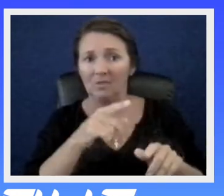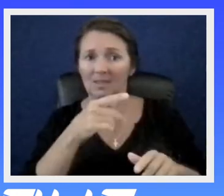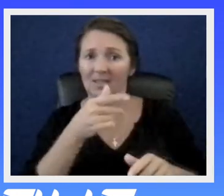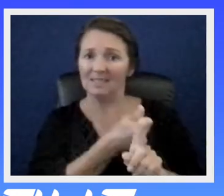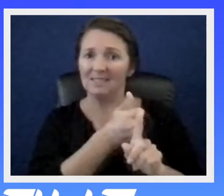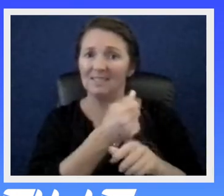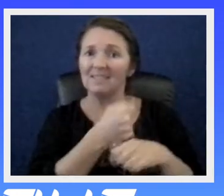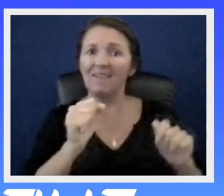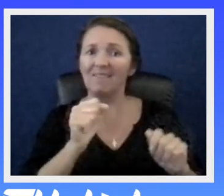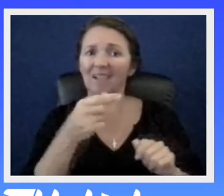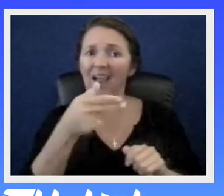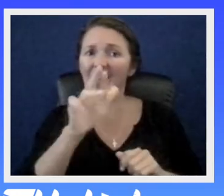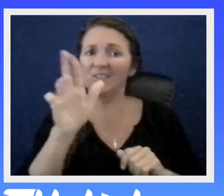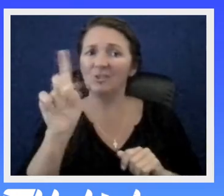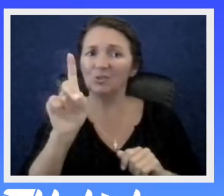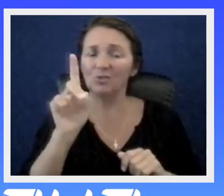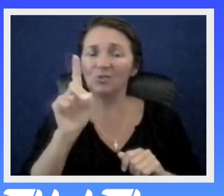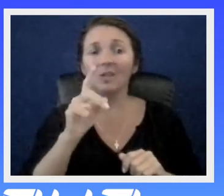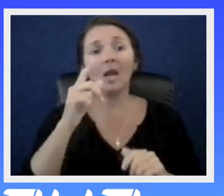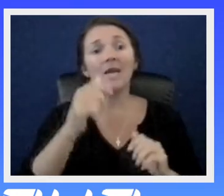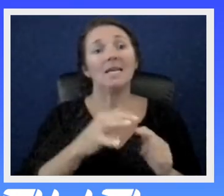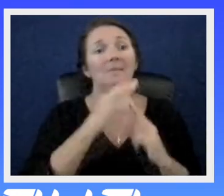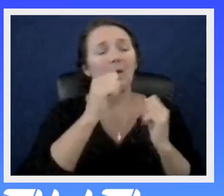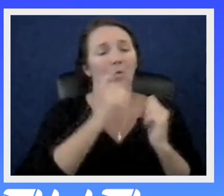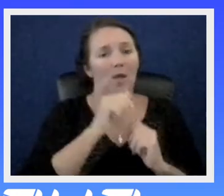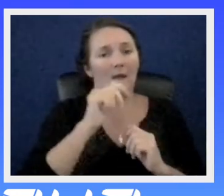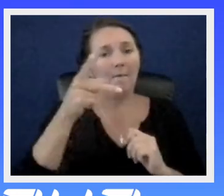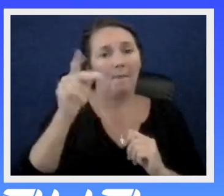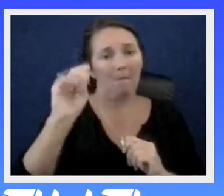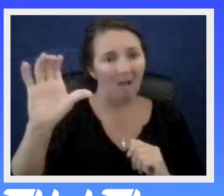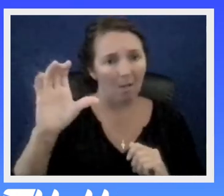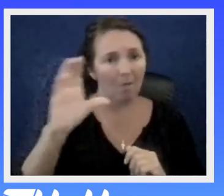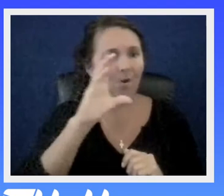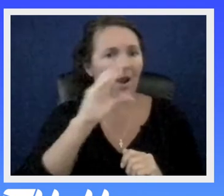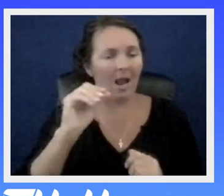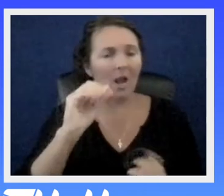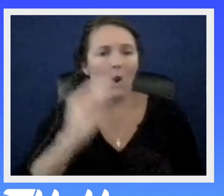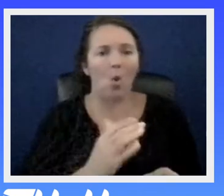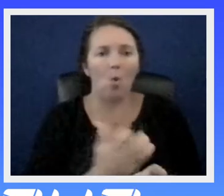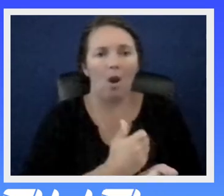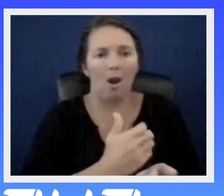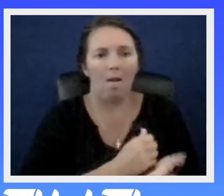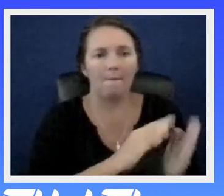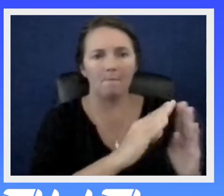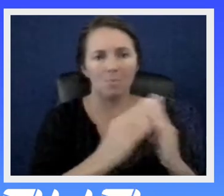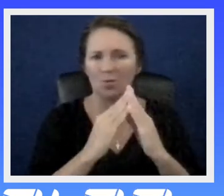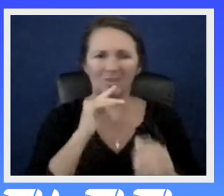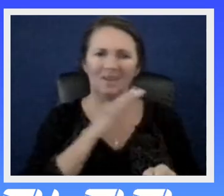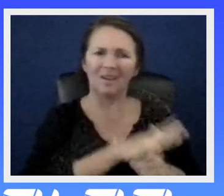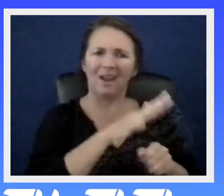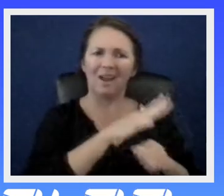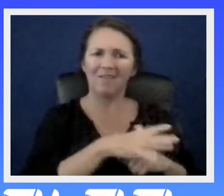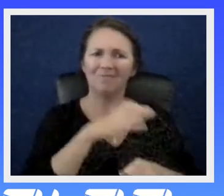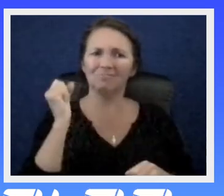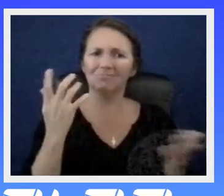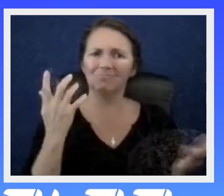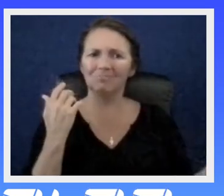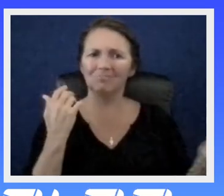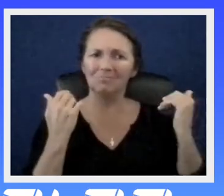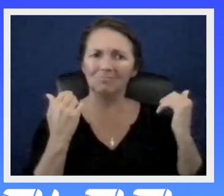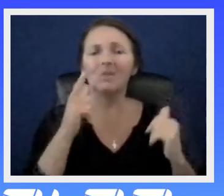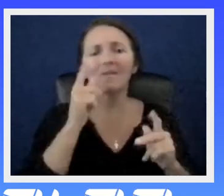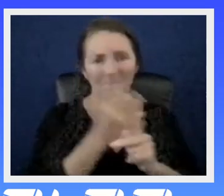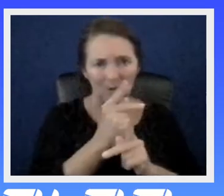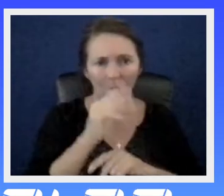in communities of color or low income communities. And we said enough is enough. We actually joined Wentworth Institute and residents. We brought civic